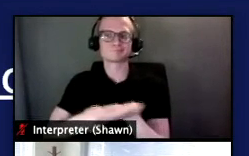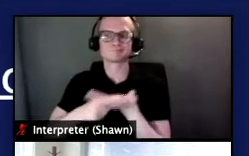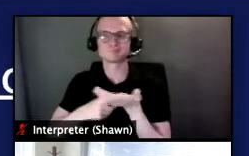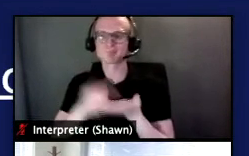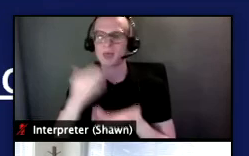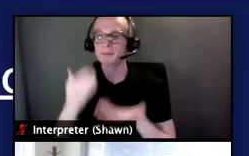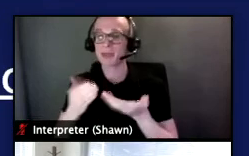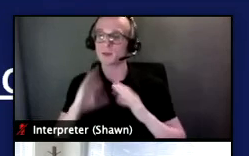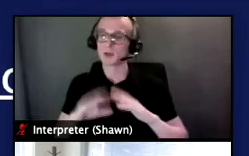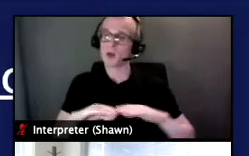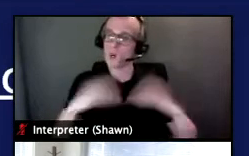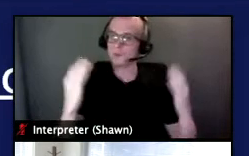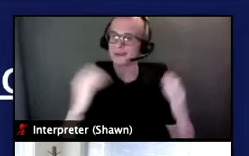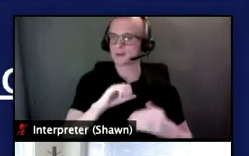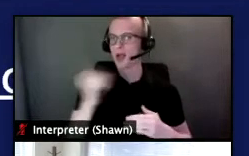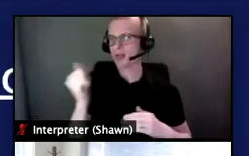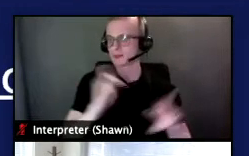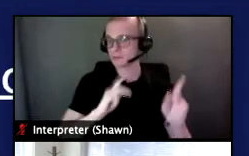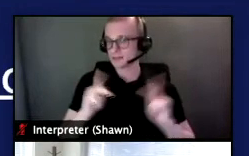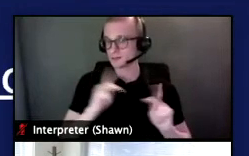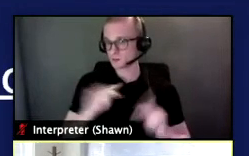people too?